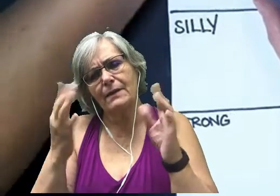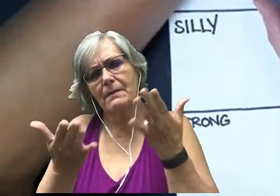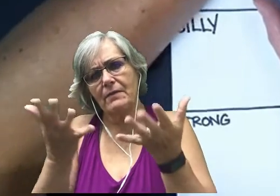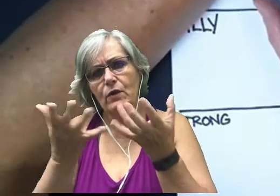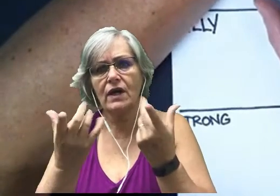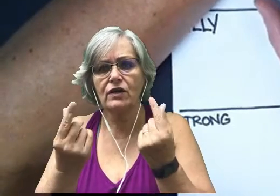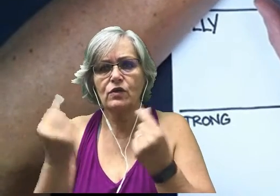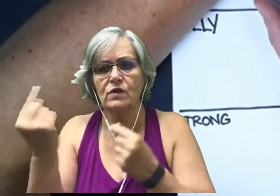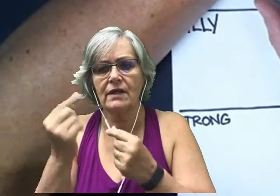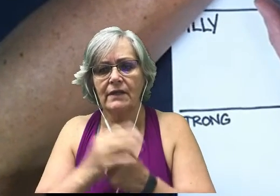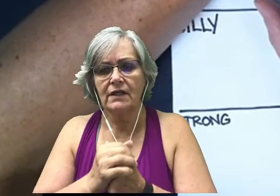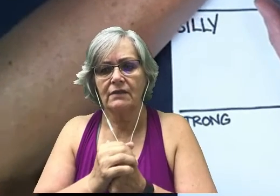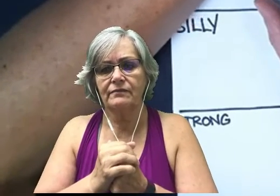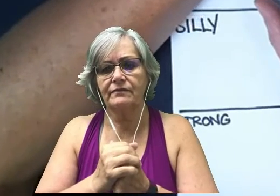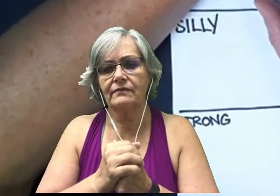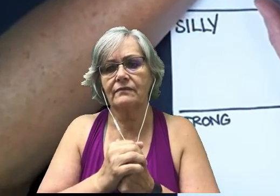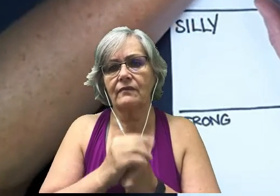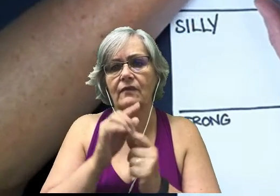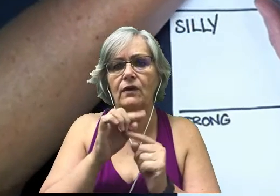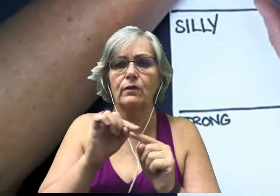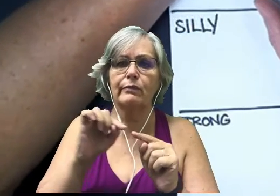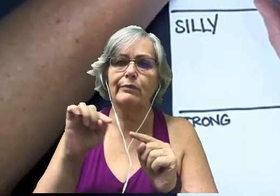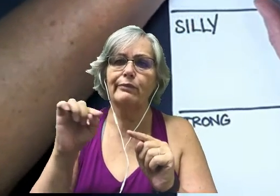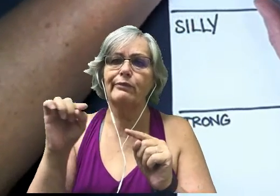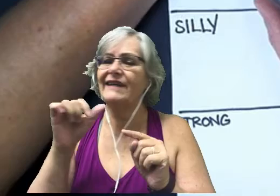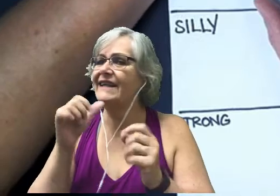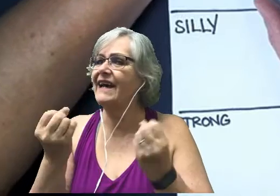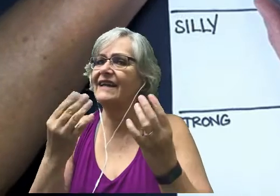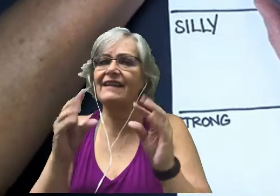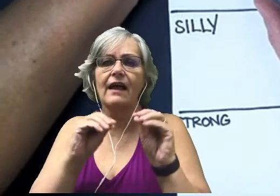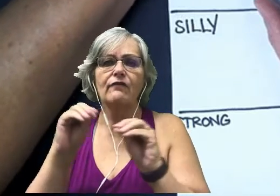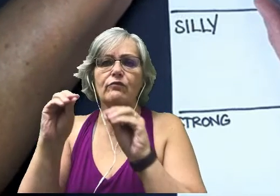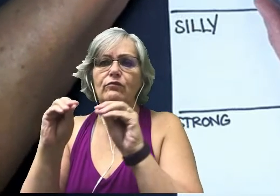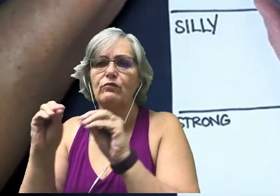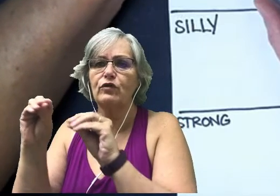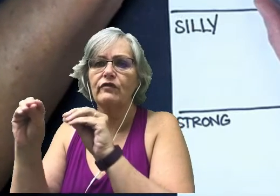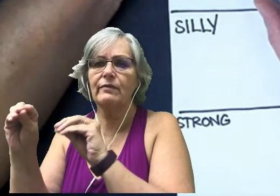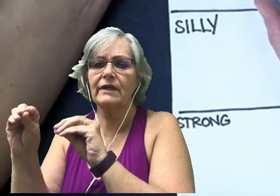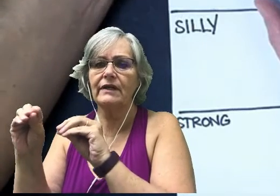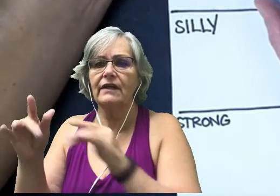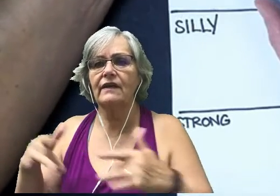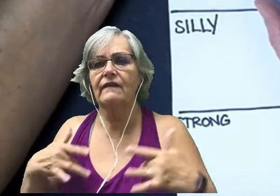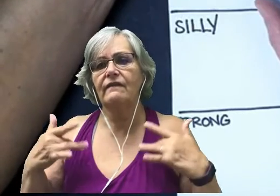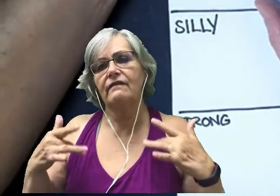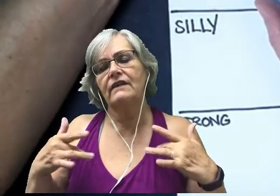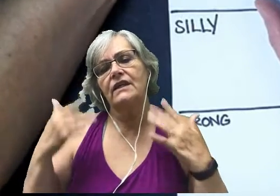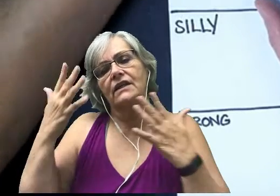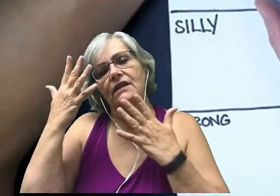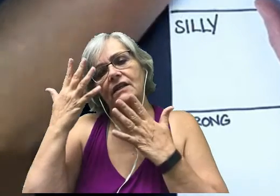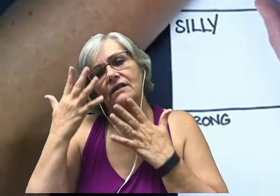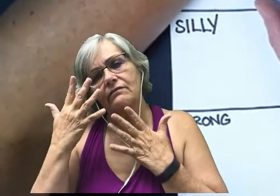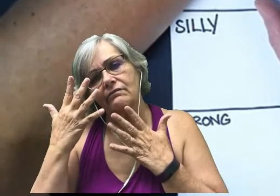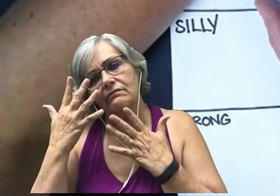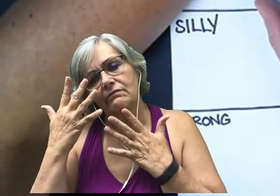I might decide that I want to do something that's just not a whole lot going on. Just kind of